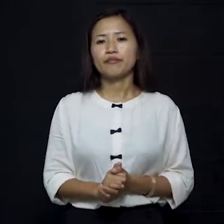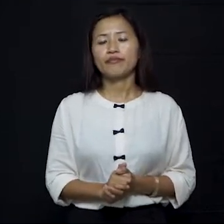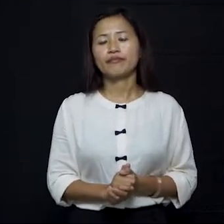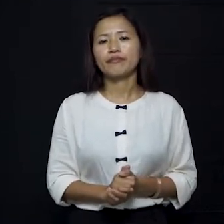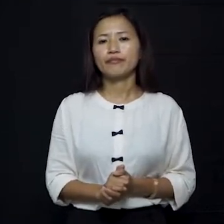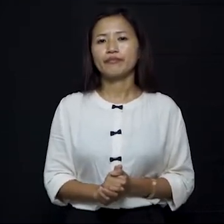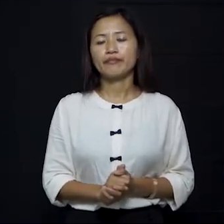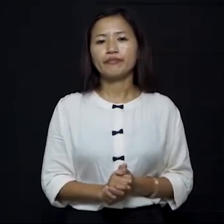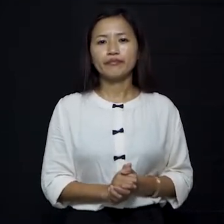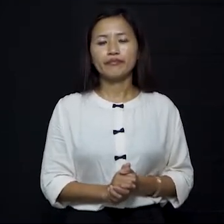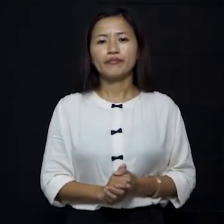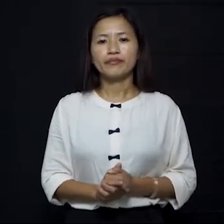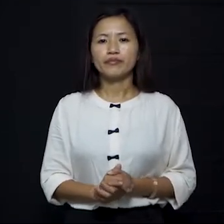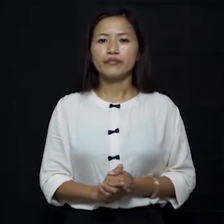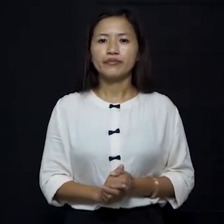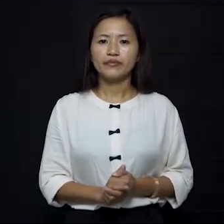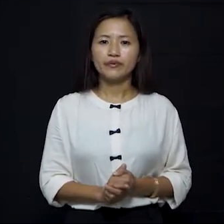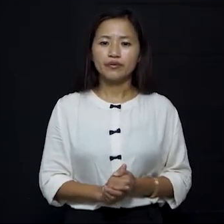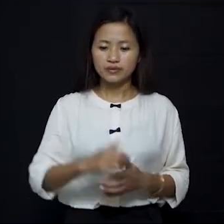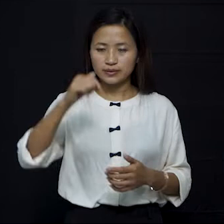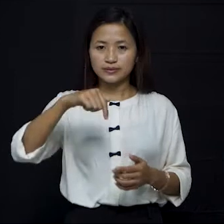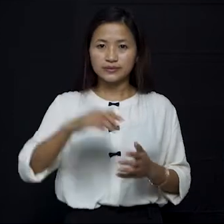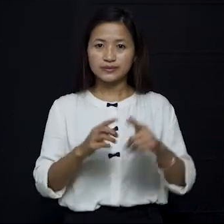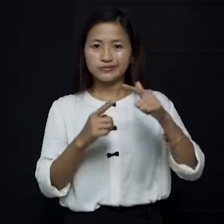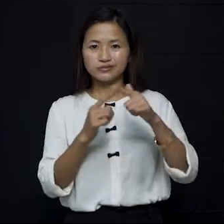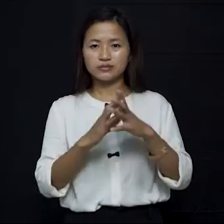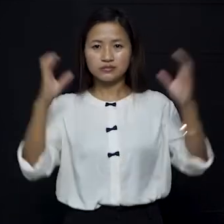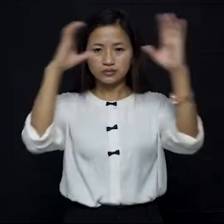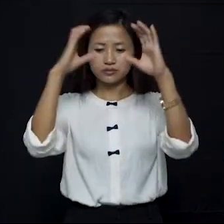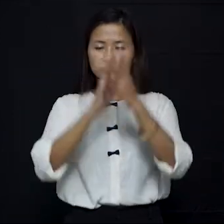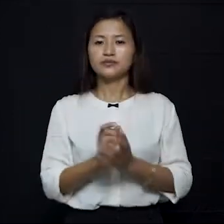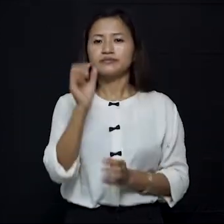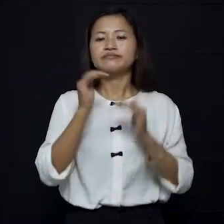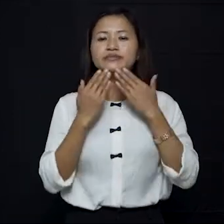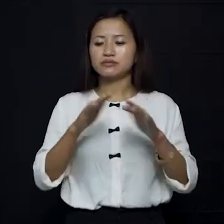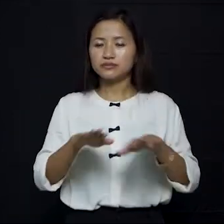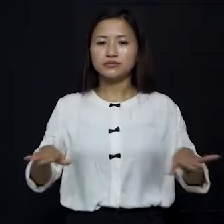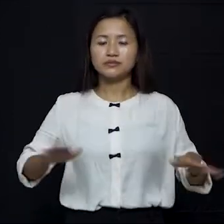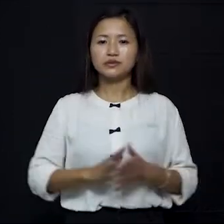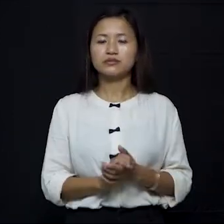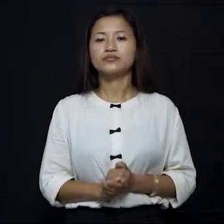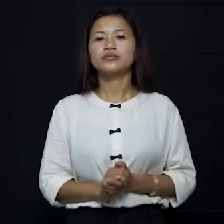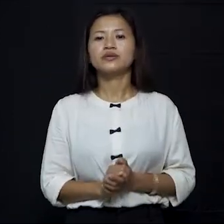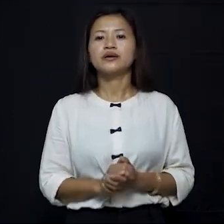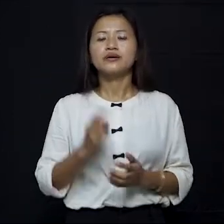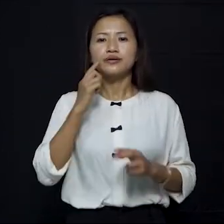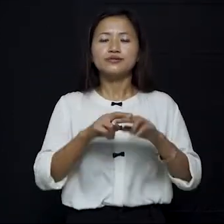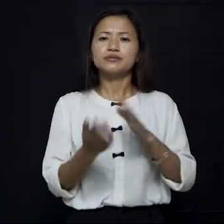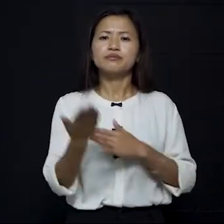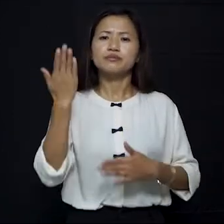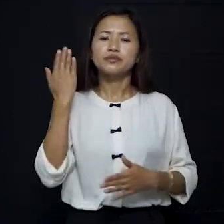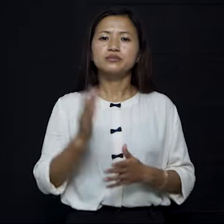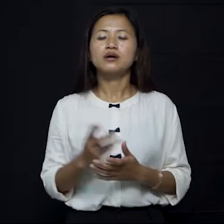Past continuous. This topic confuses some students at some point of time, because if it is past, how can